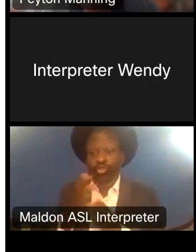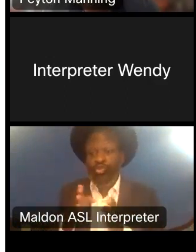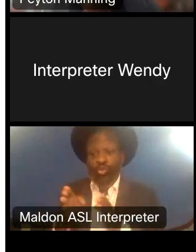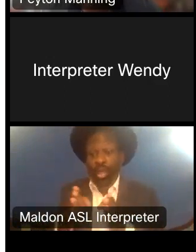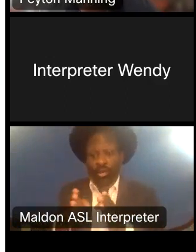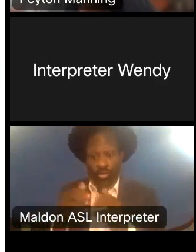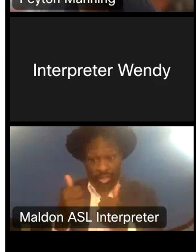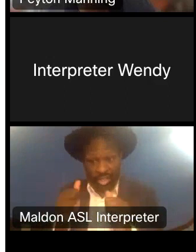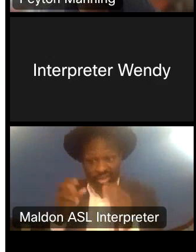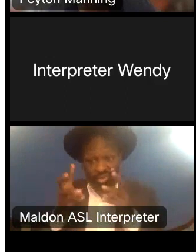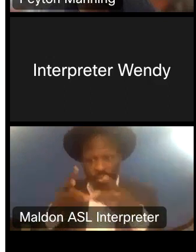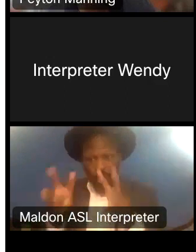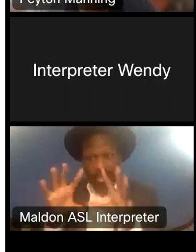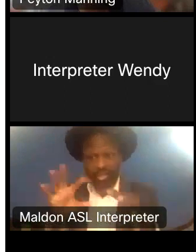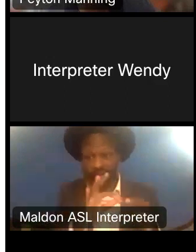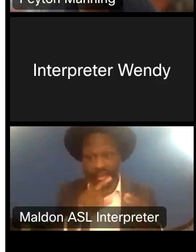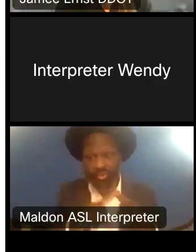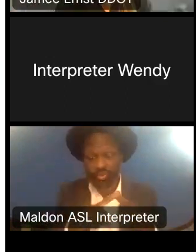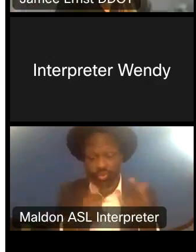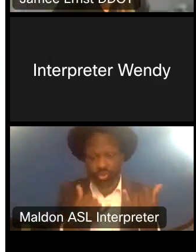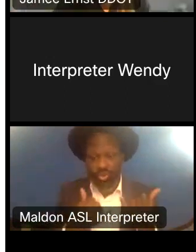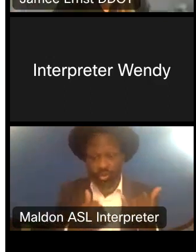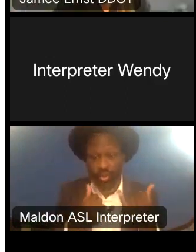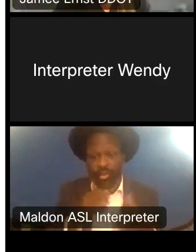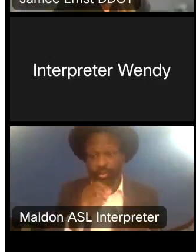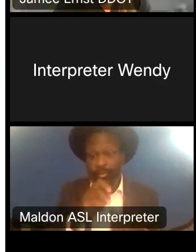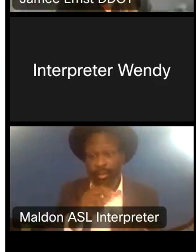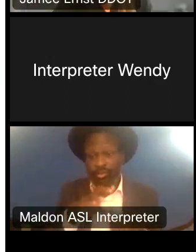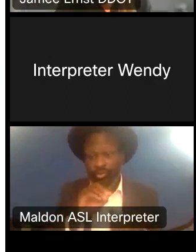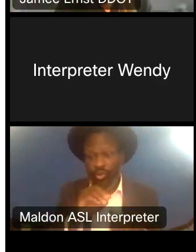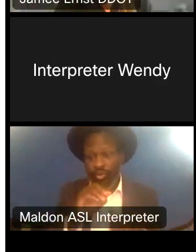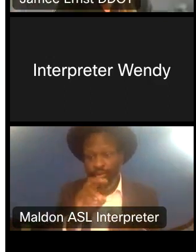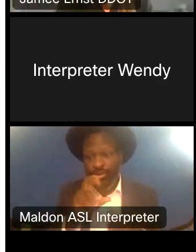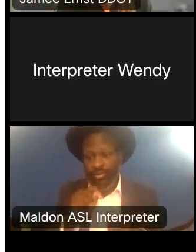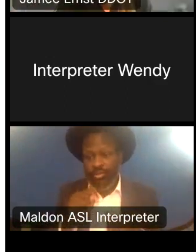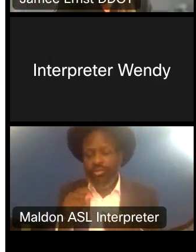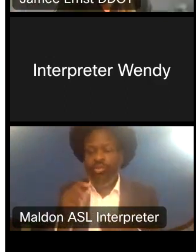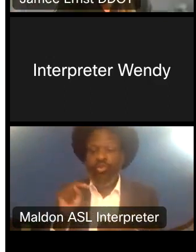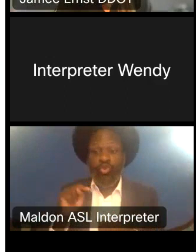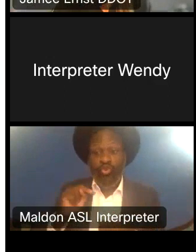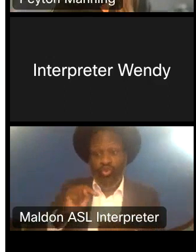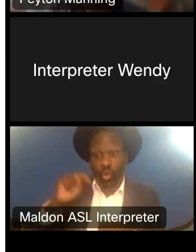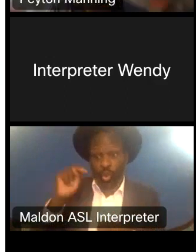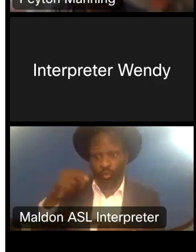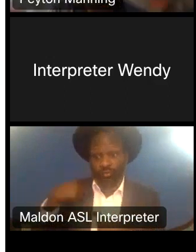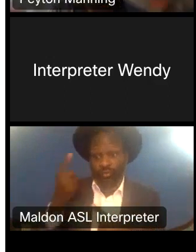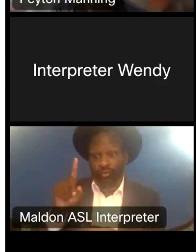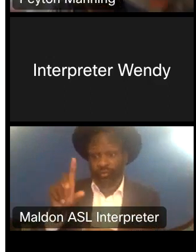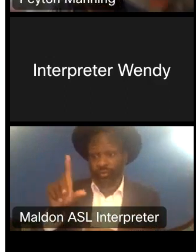MBT, Metro Branch Trail? So on the north side, since 2017, a park